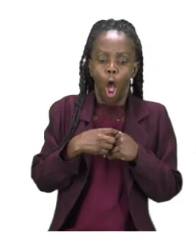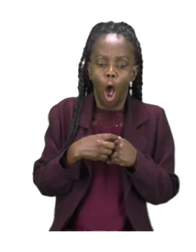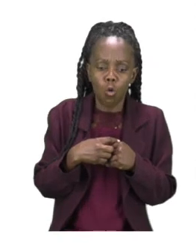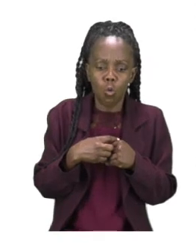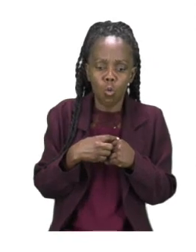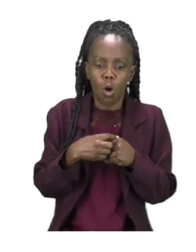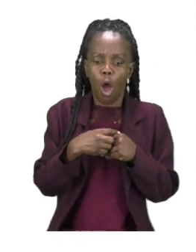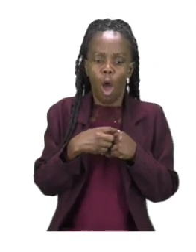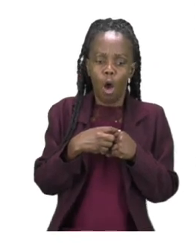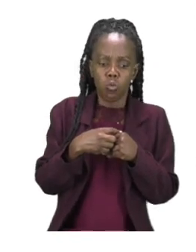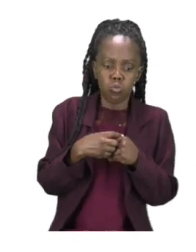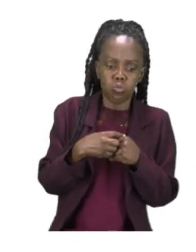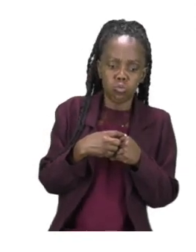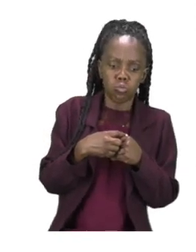down."